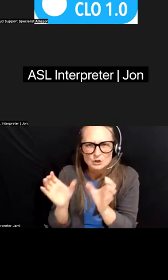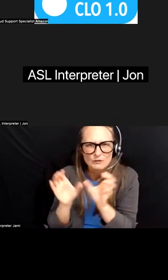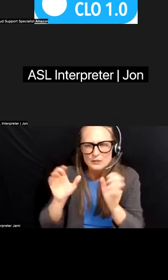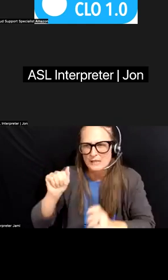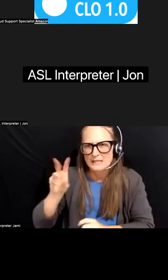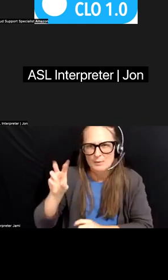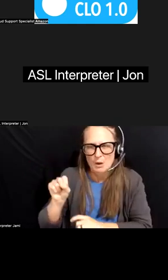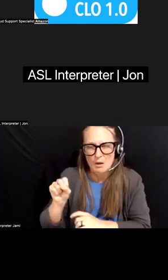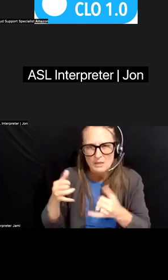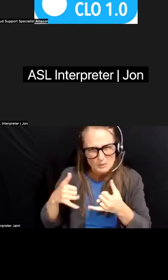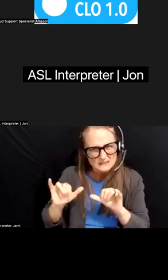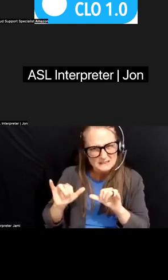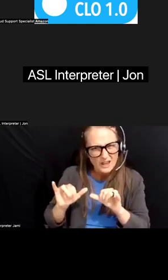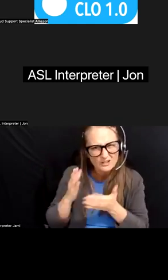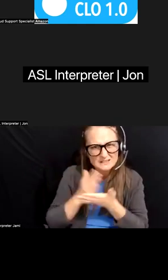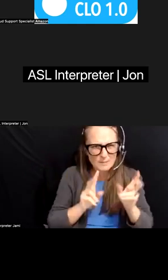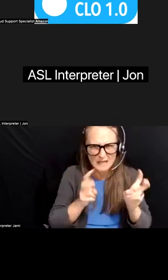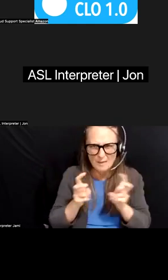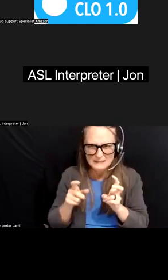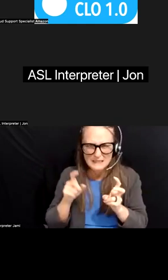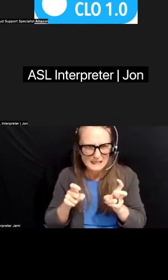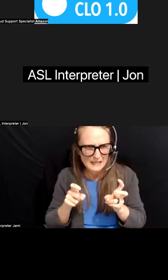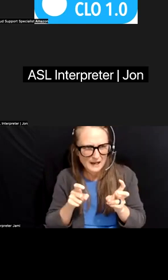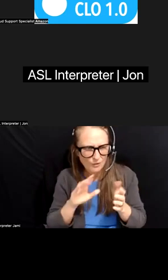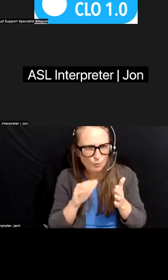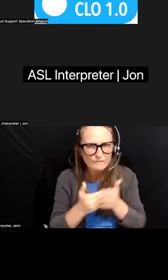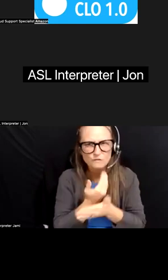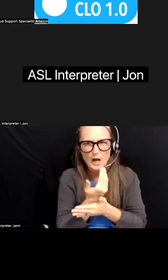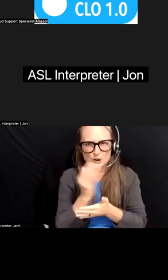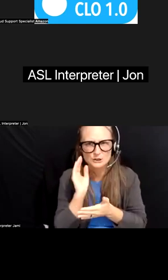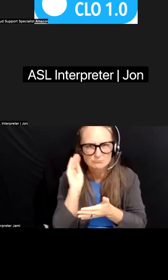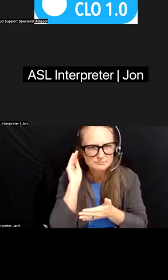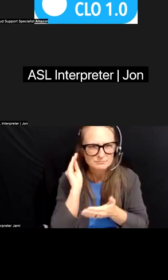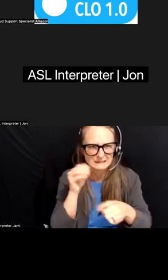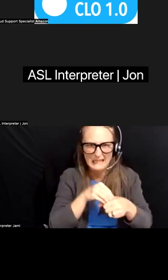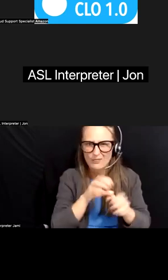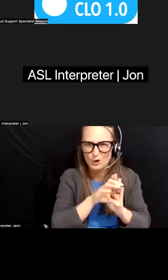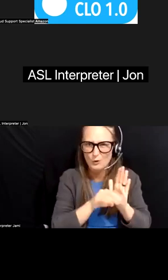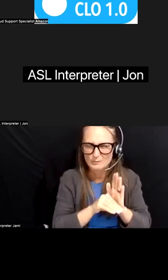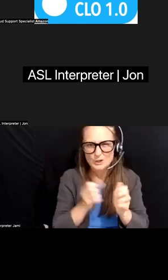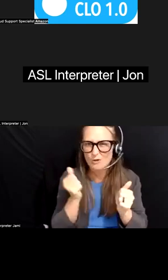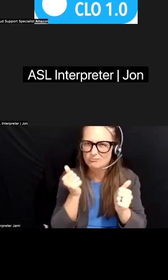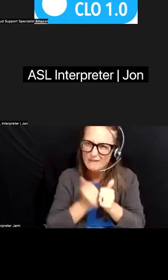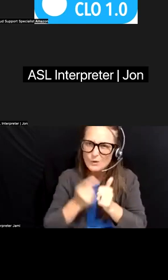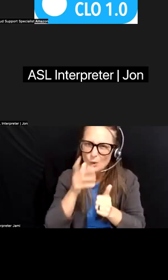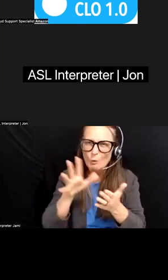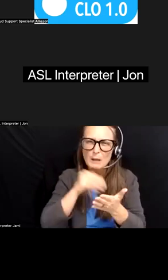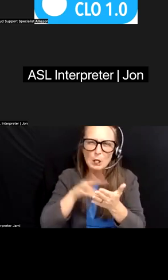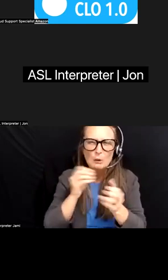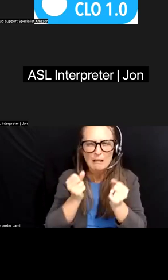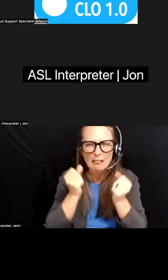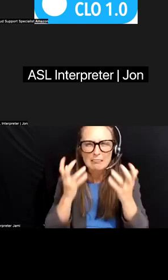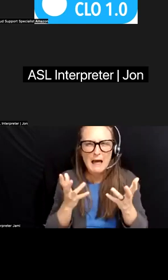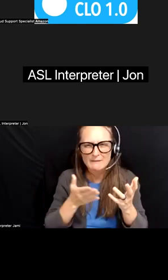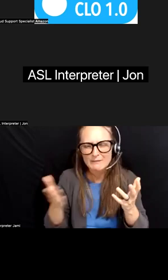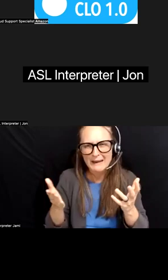I can brush up on myself, and they're embedded in our curriculum. So everybody's going to learn lots of things. Everybody has a different